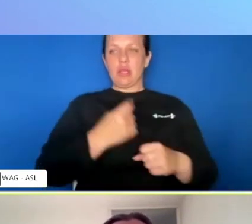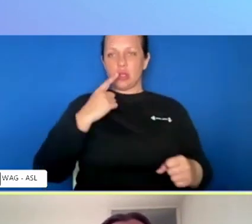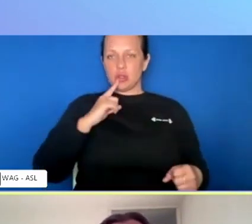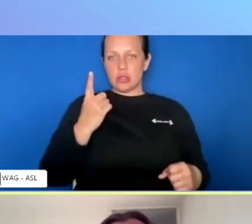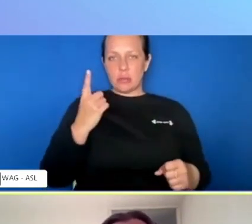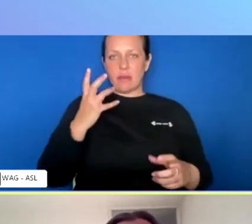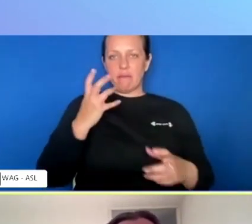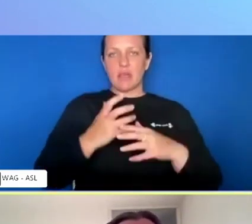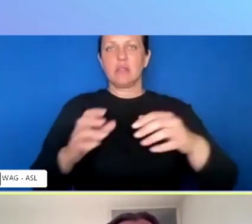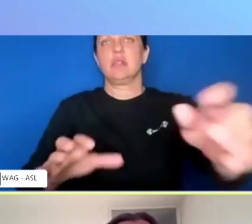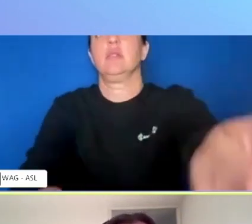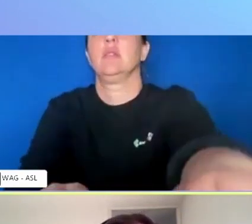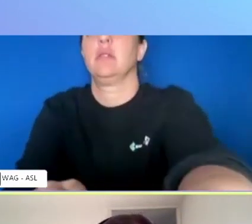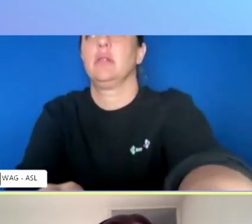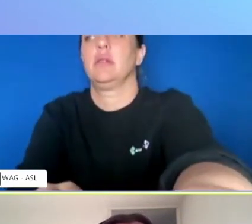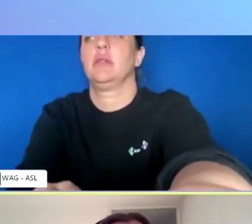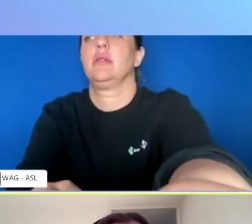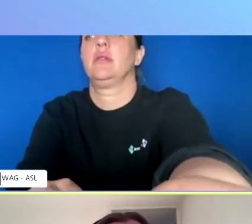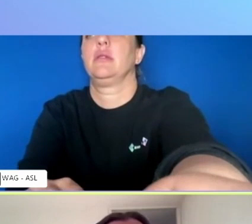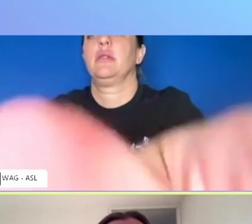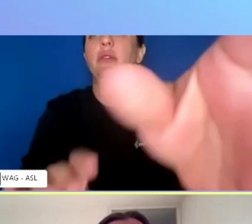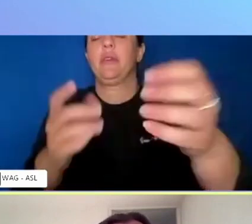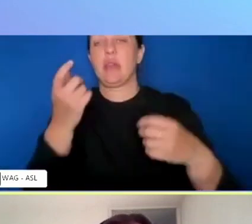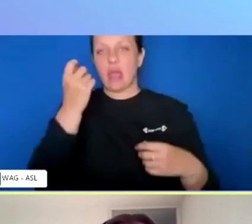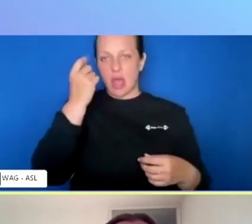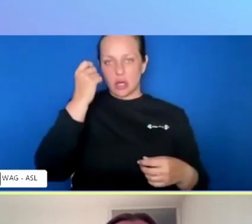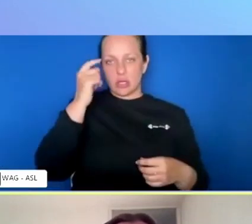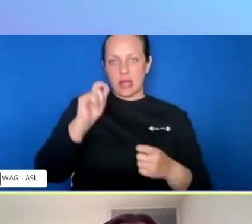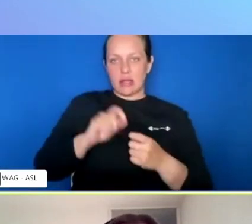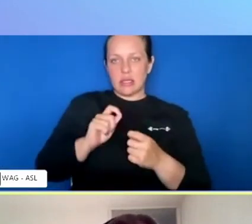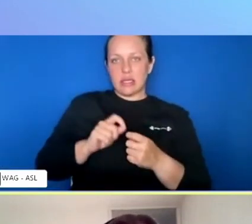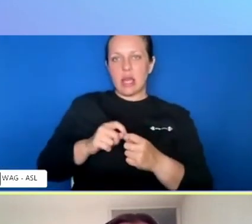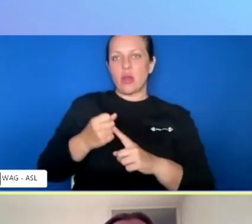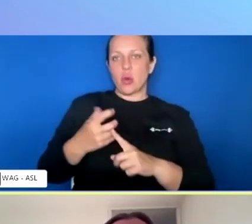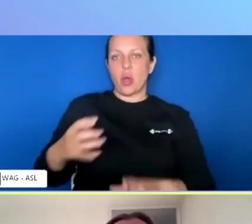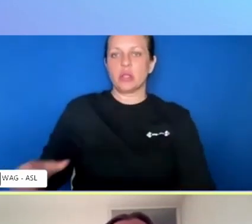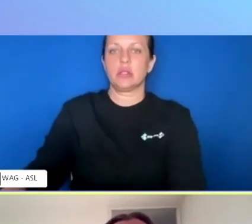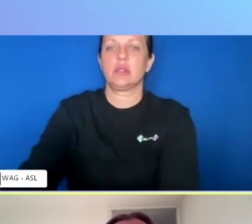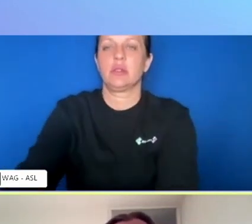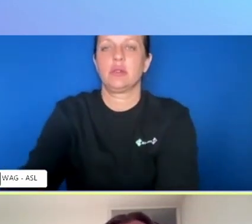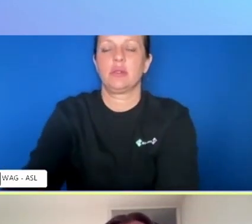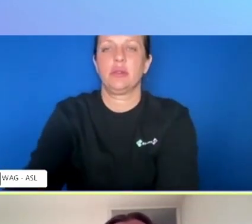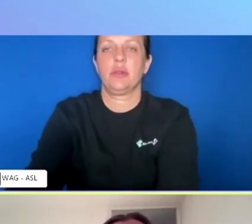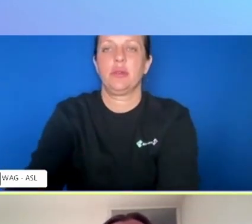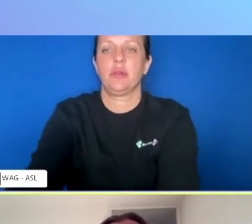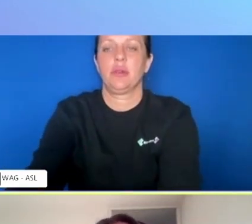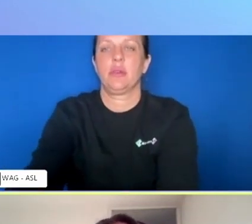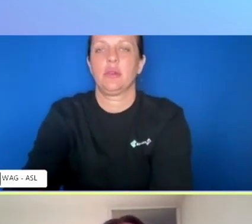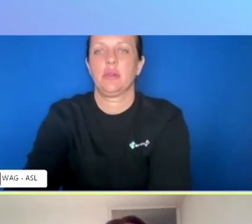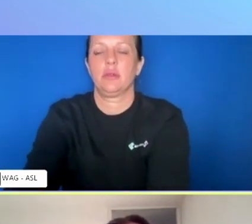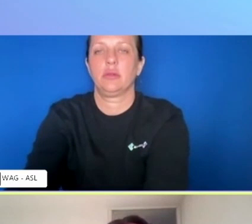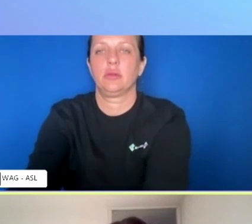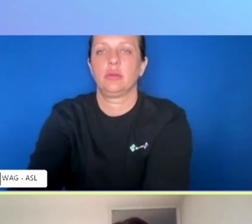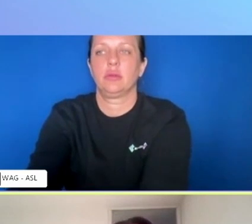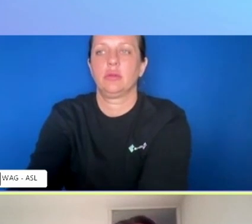and really understand the nuances and details and figure out how to draw the lines when there's edge cases in